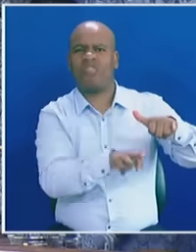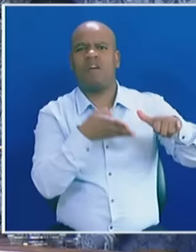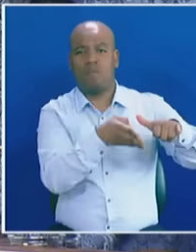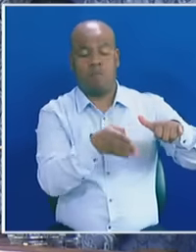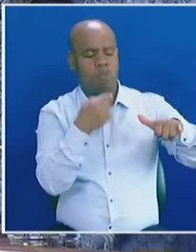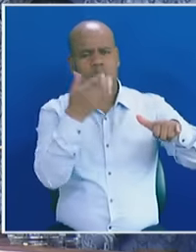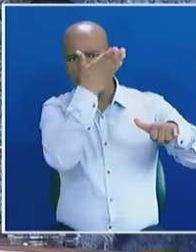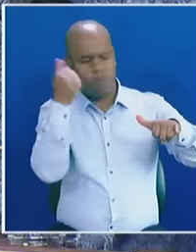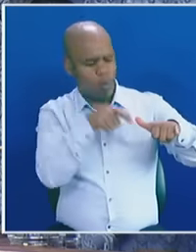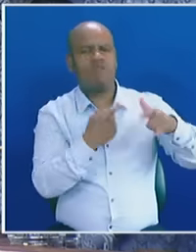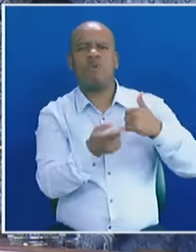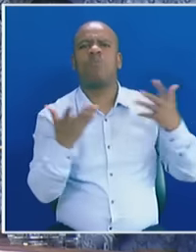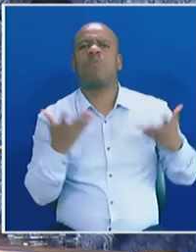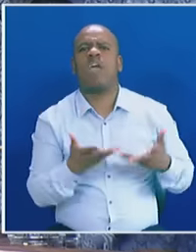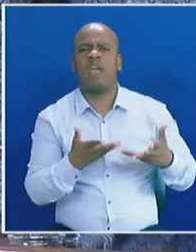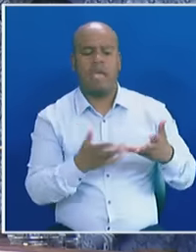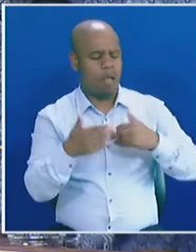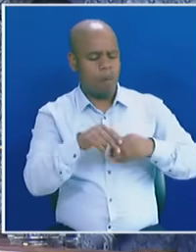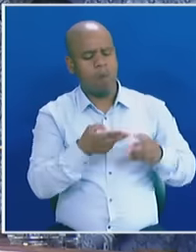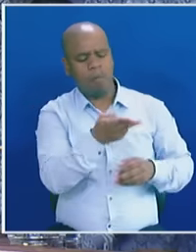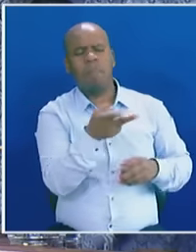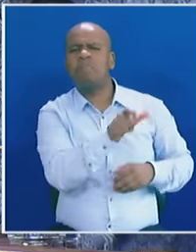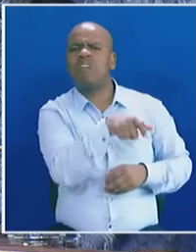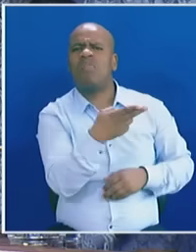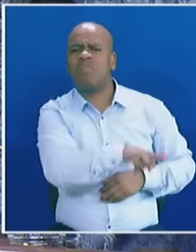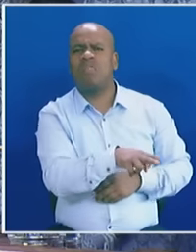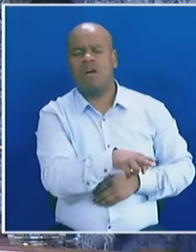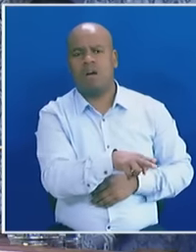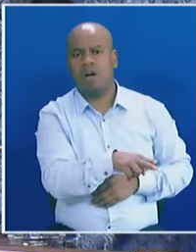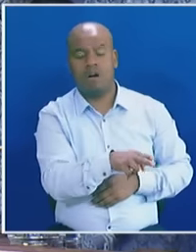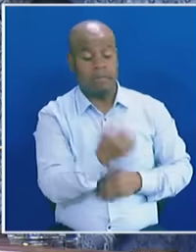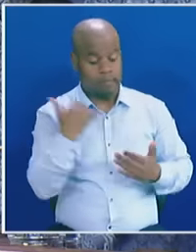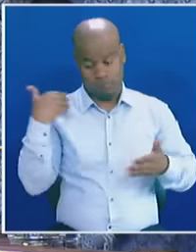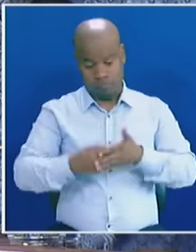origin known. In conclusion, we